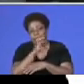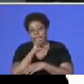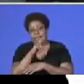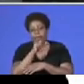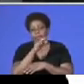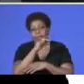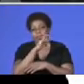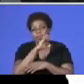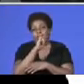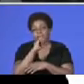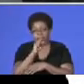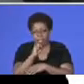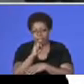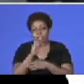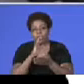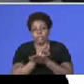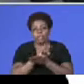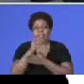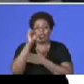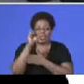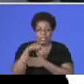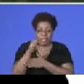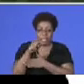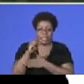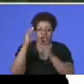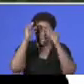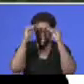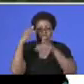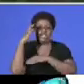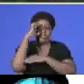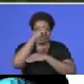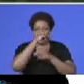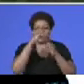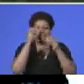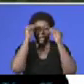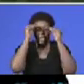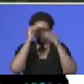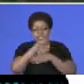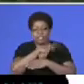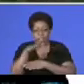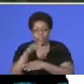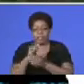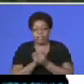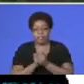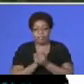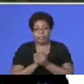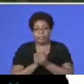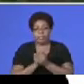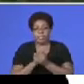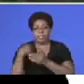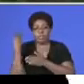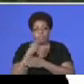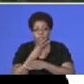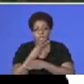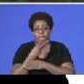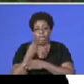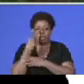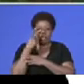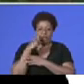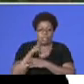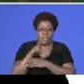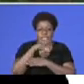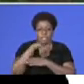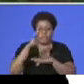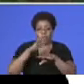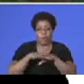the faculty misses the students as well. We have been meeting with our children online, and some of our teachers are